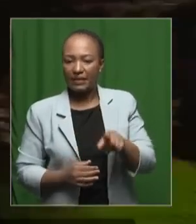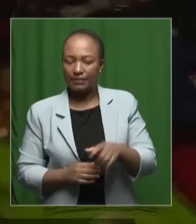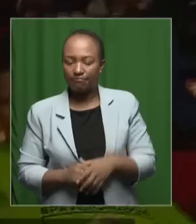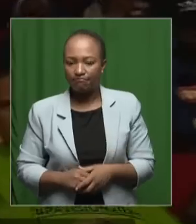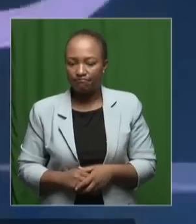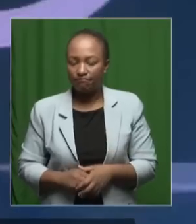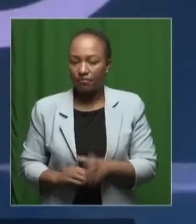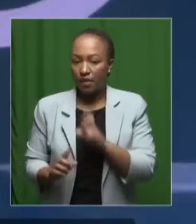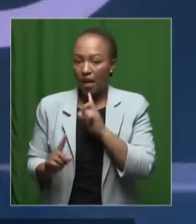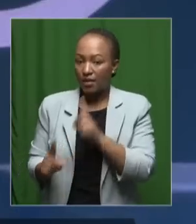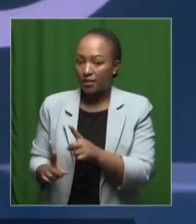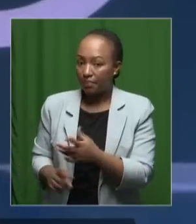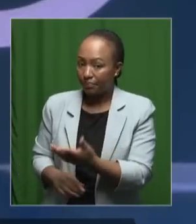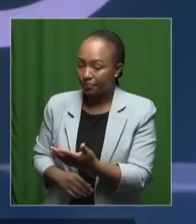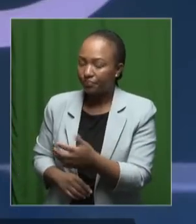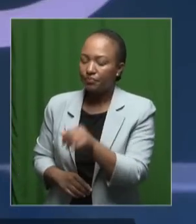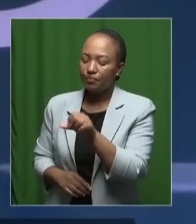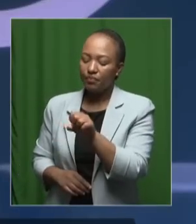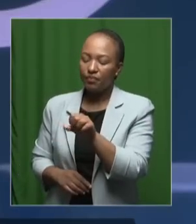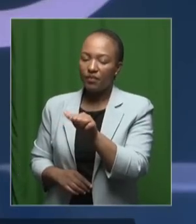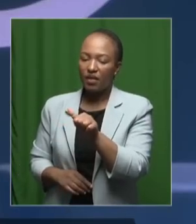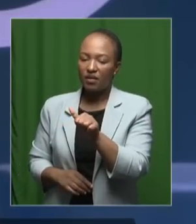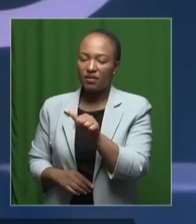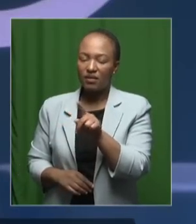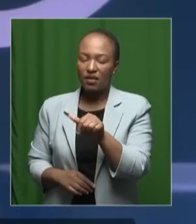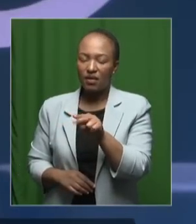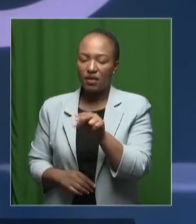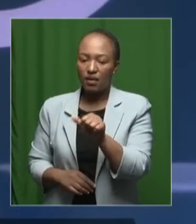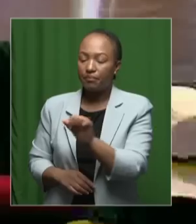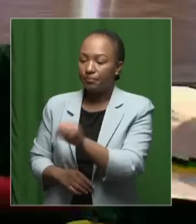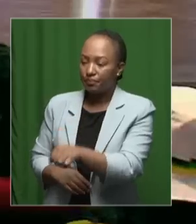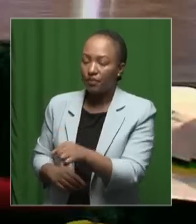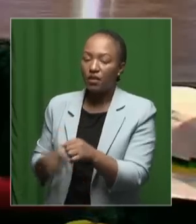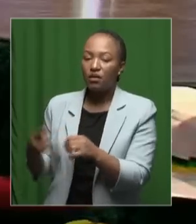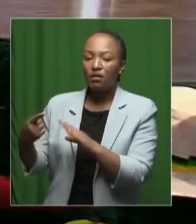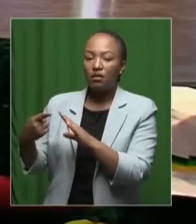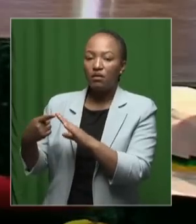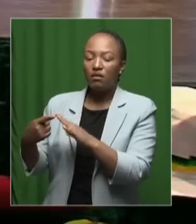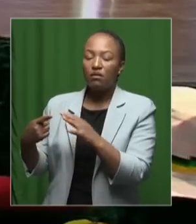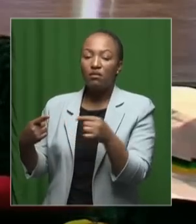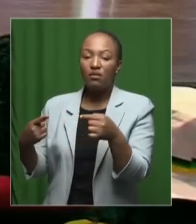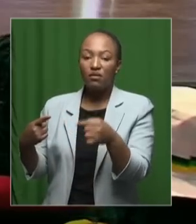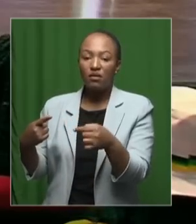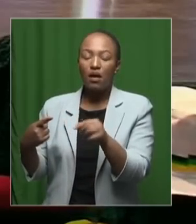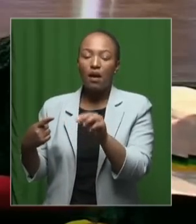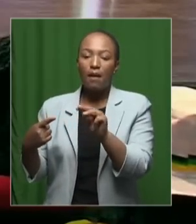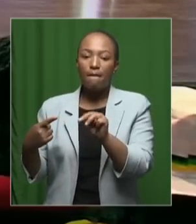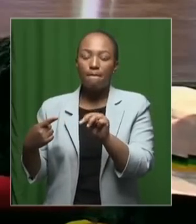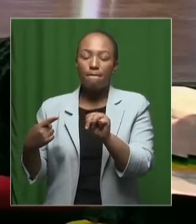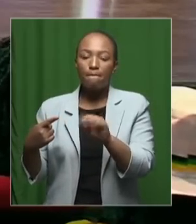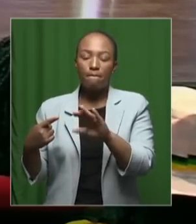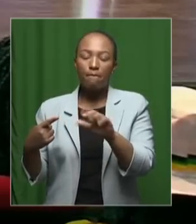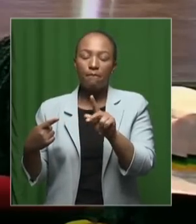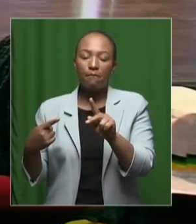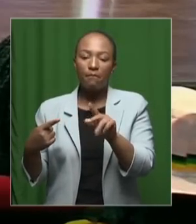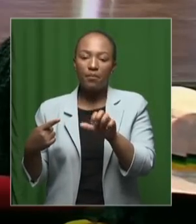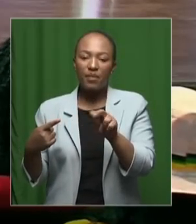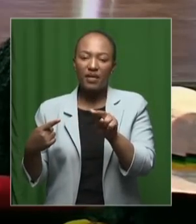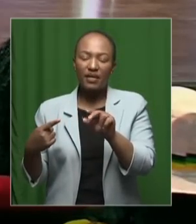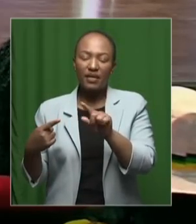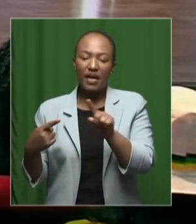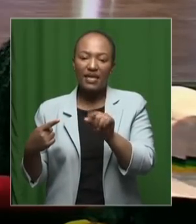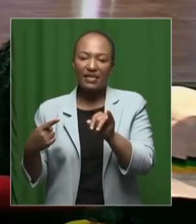Sakina? Indeed. All right, let's start with Mr. Gayton McKenzie there. Your answer, please. All right, I think, it's